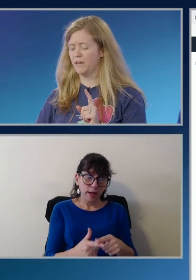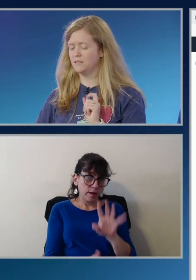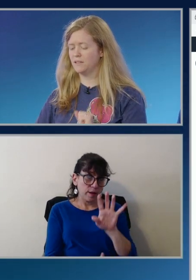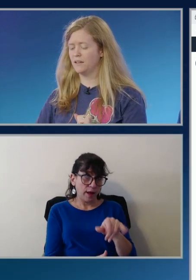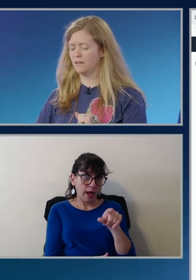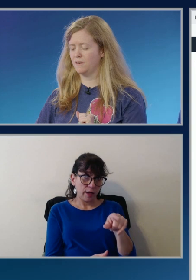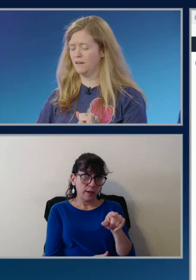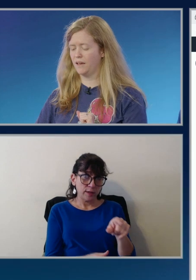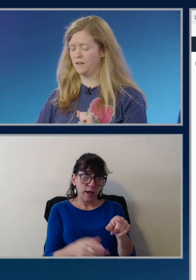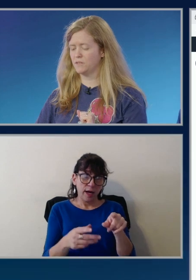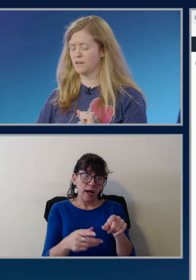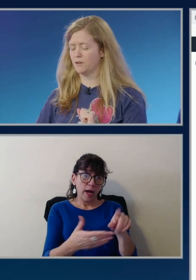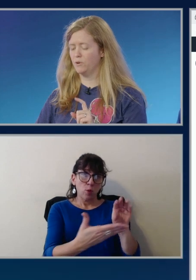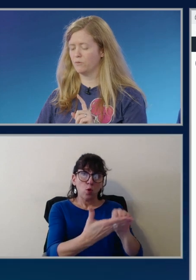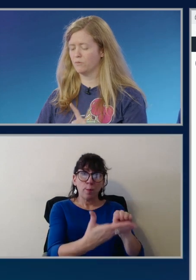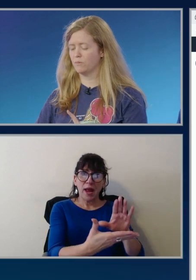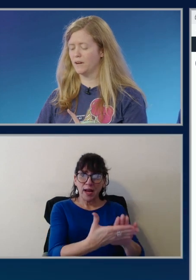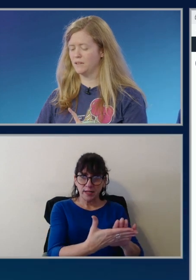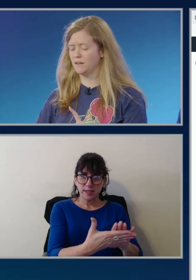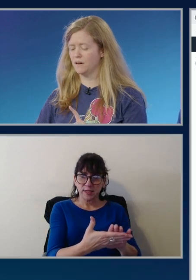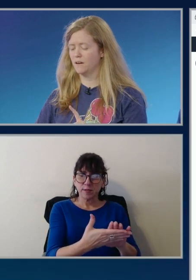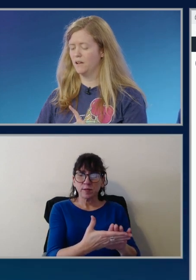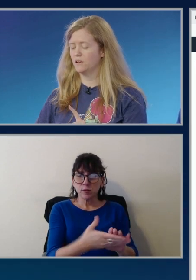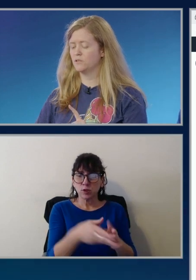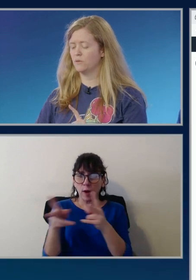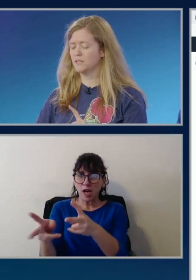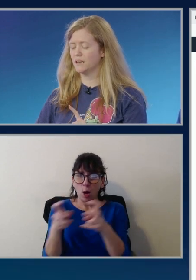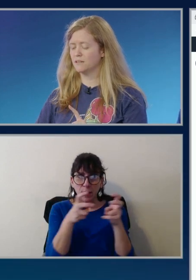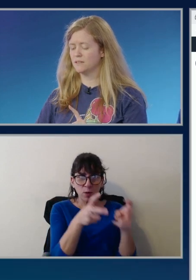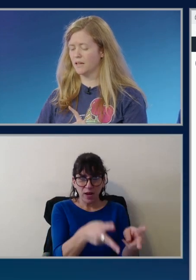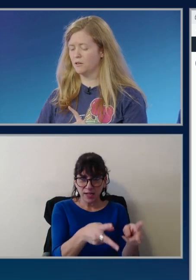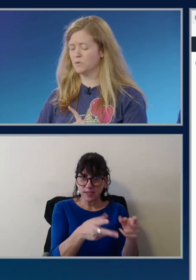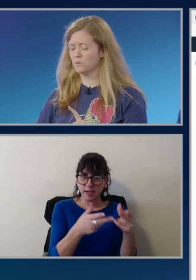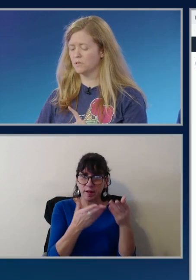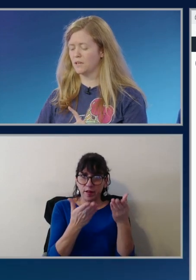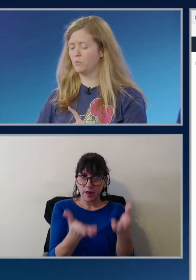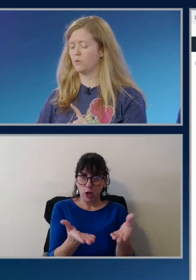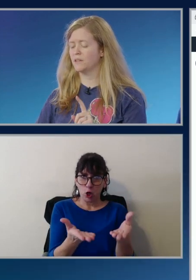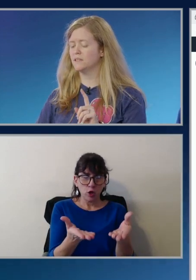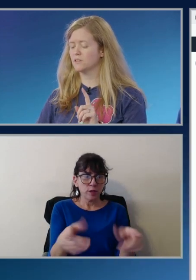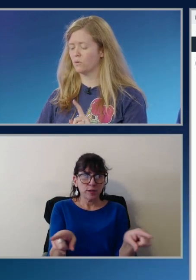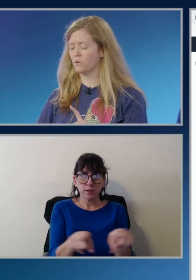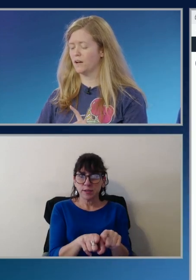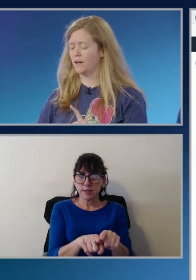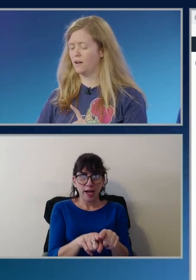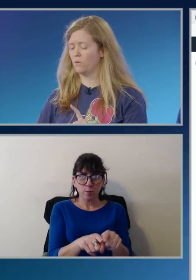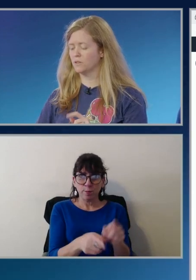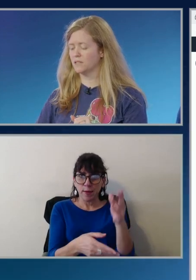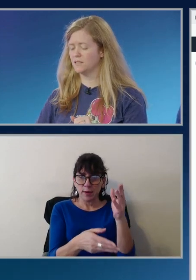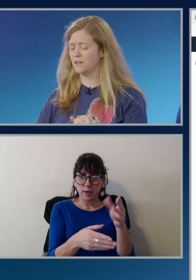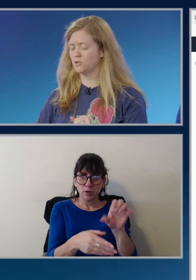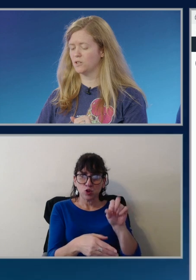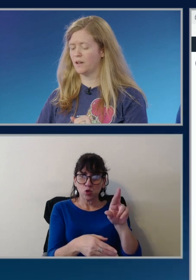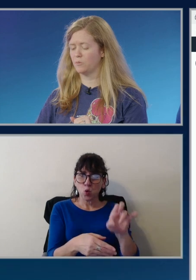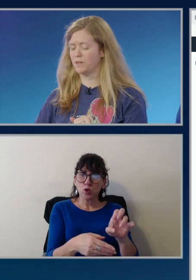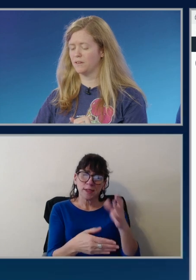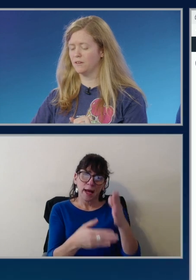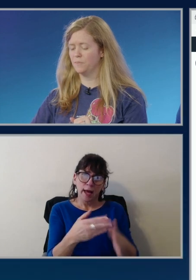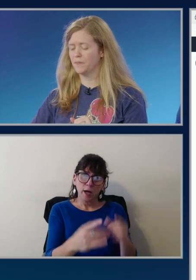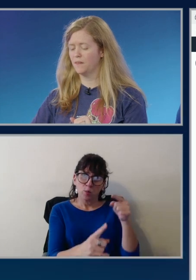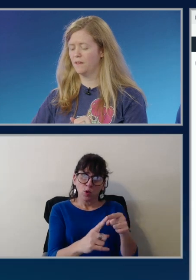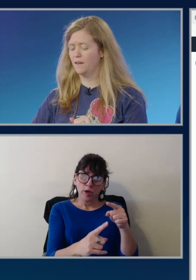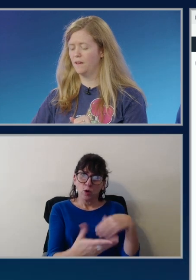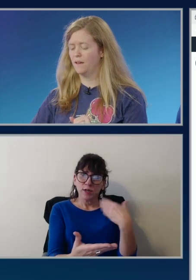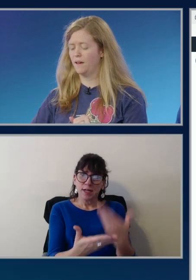I pasted in ahead of time right here. So it's that same source endpoint or destination